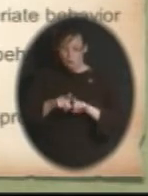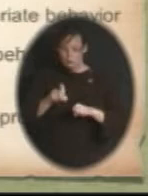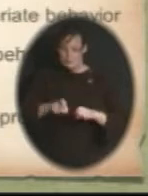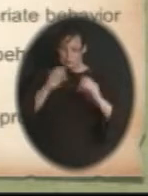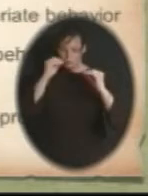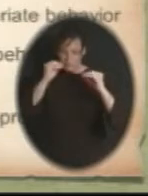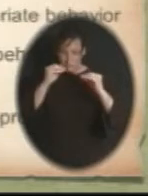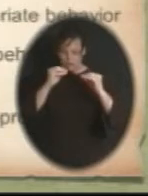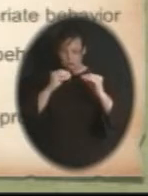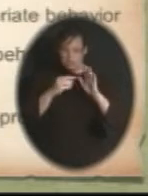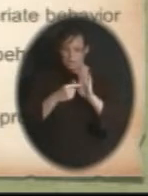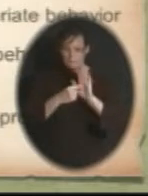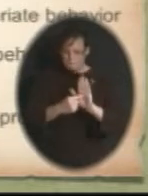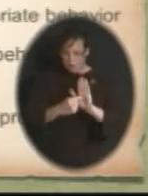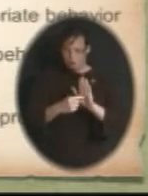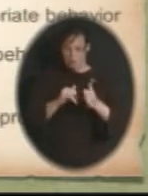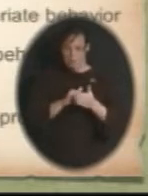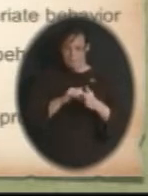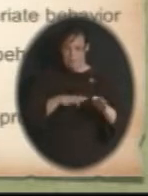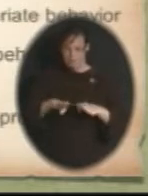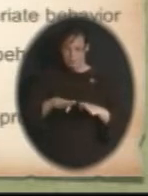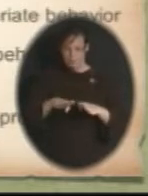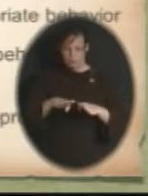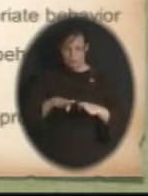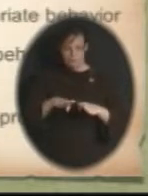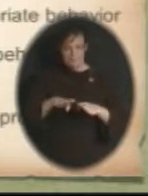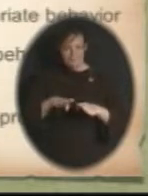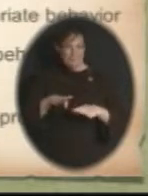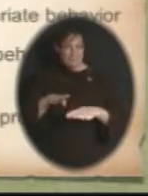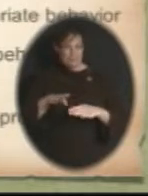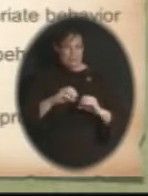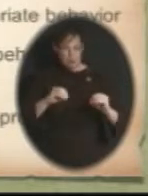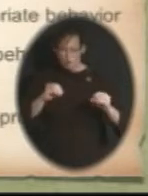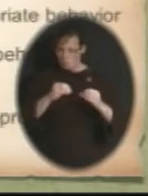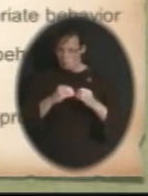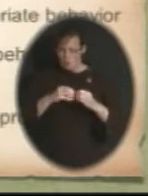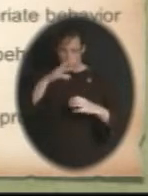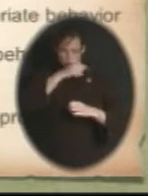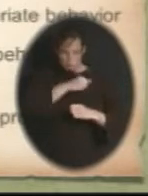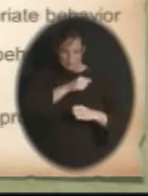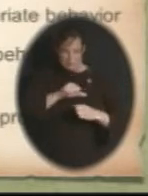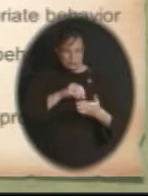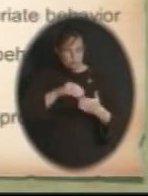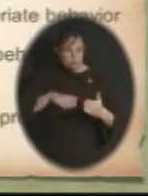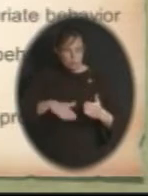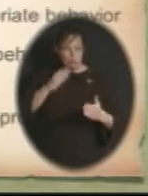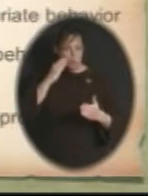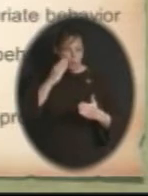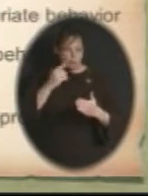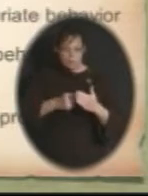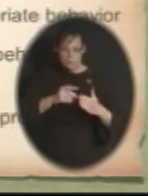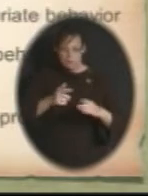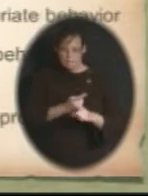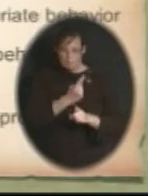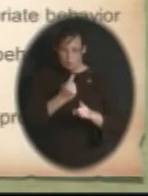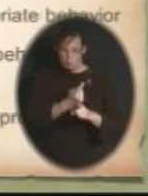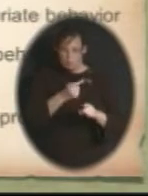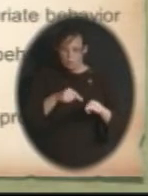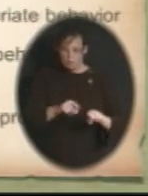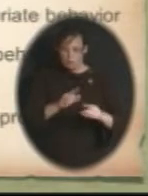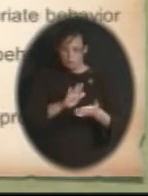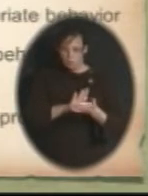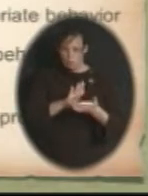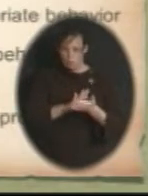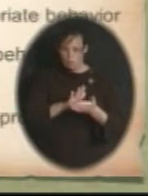behavior and model that behavior. That gone are the days of assuming that any given student knows what is appropriate in school. We